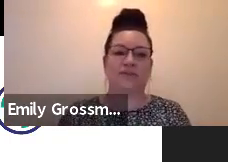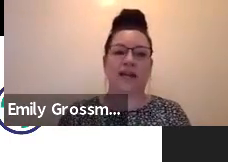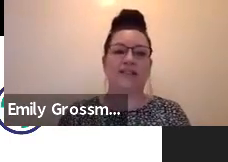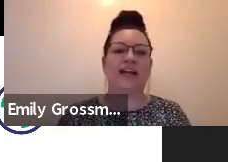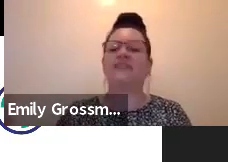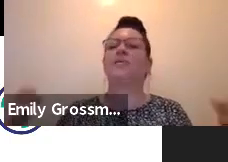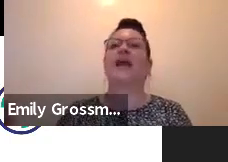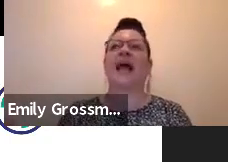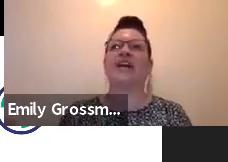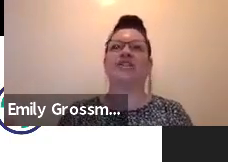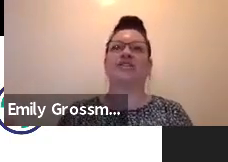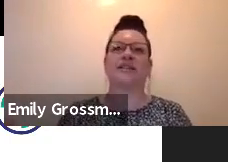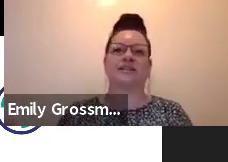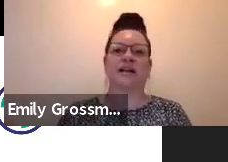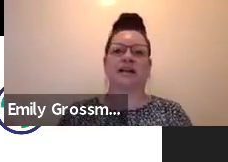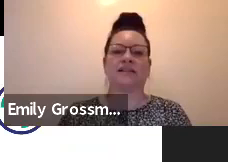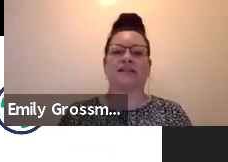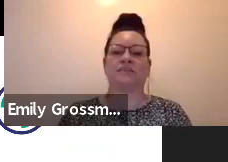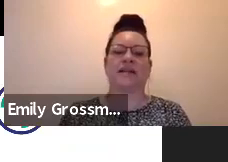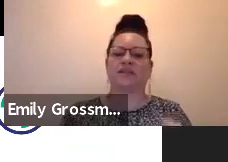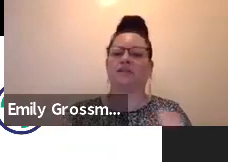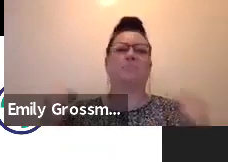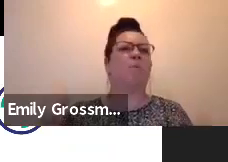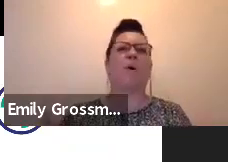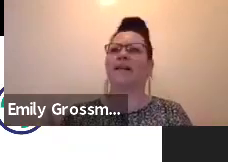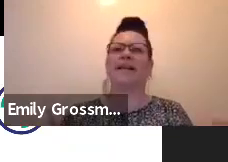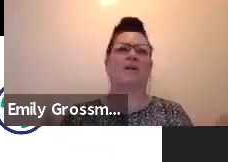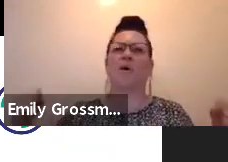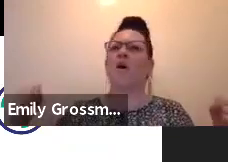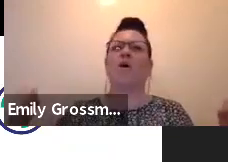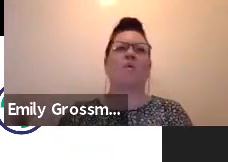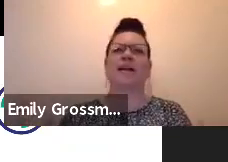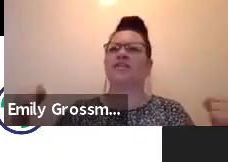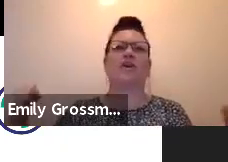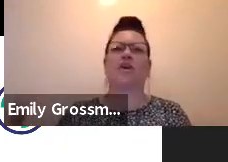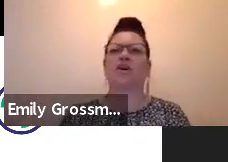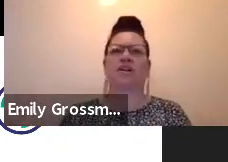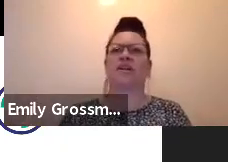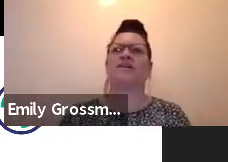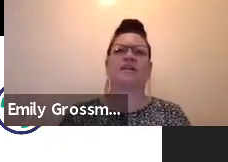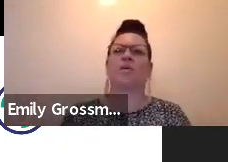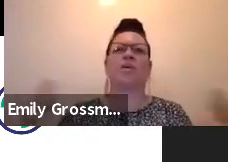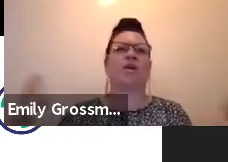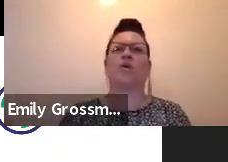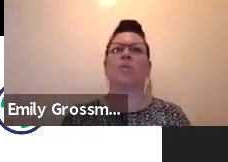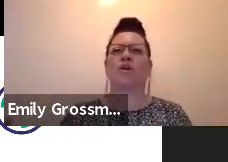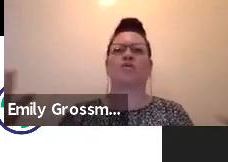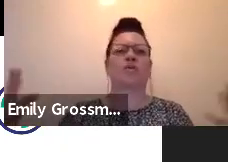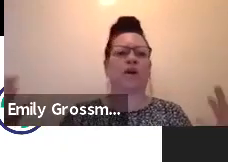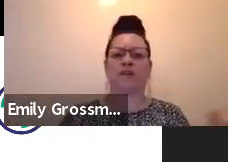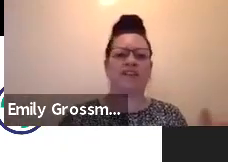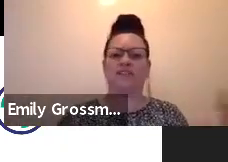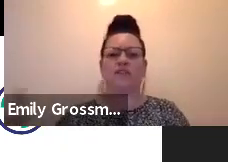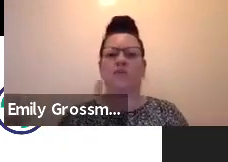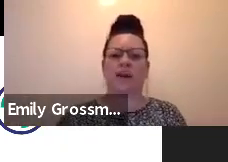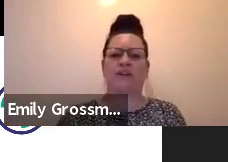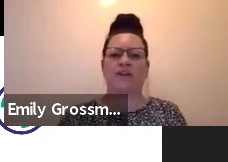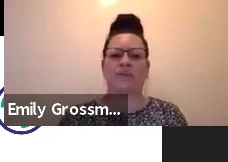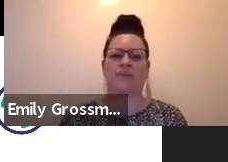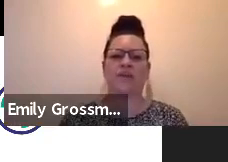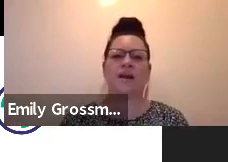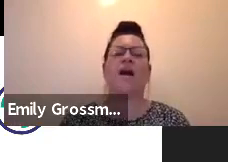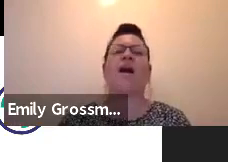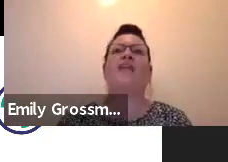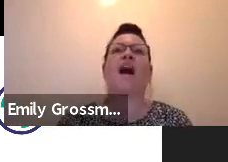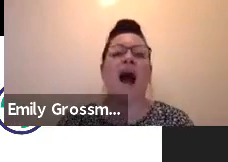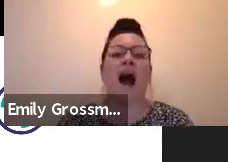someone, right? That's what anger does to us. It makes us boiling and wanting to hurt someone with our words or our fists or